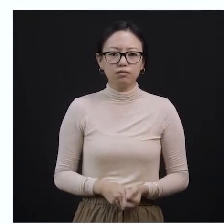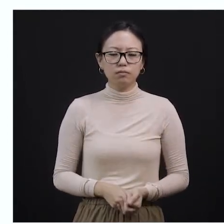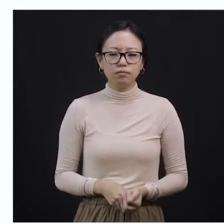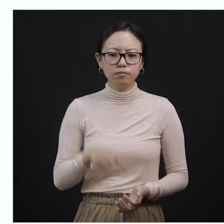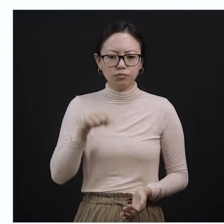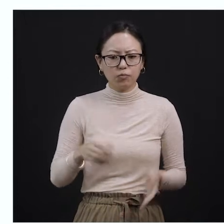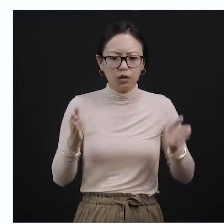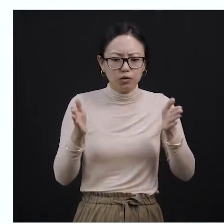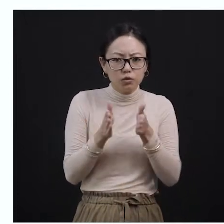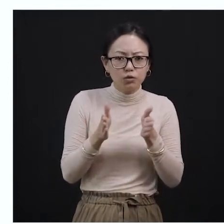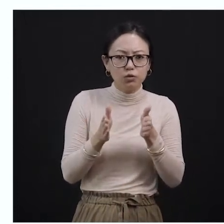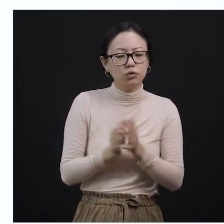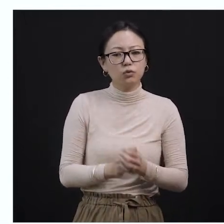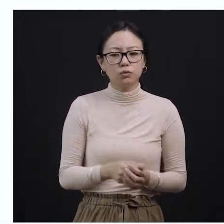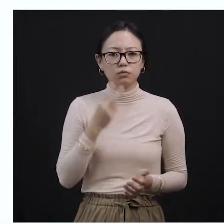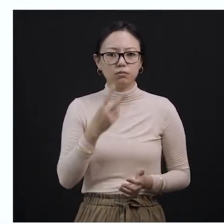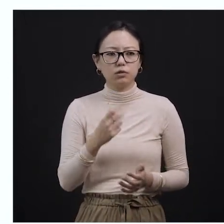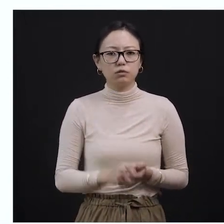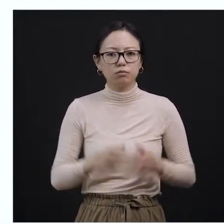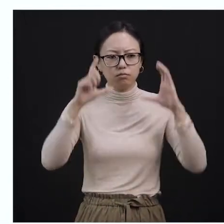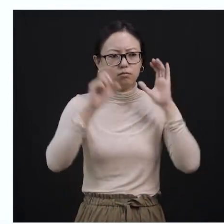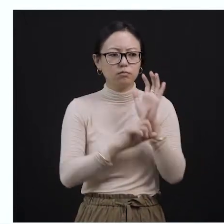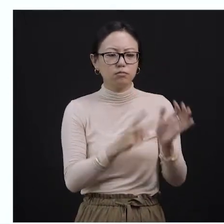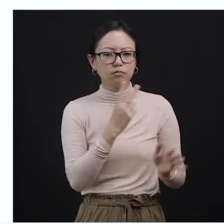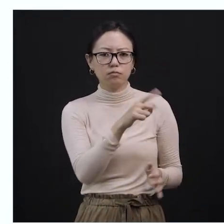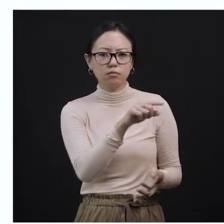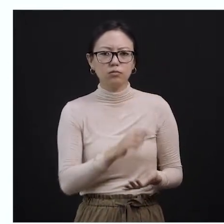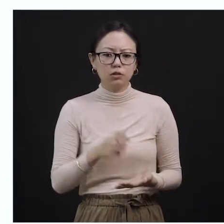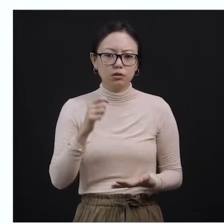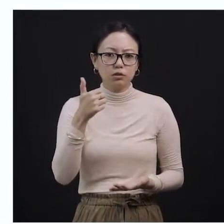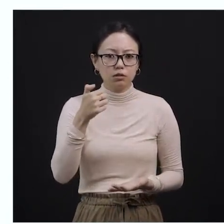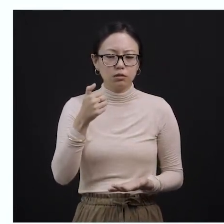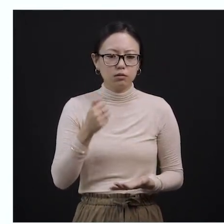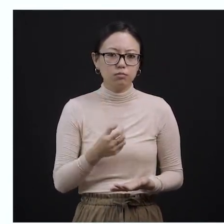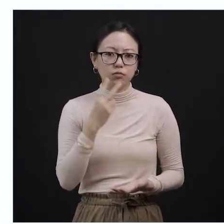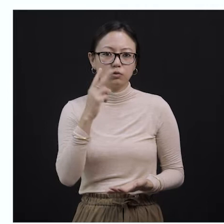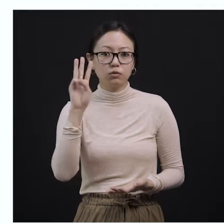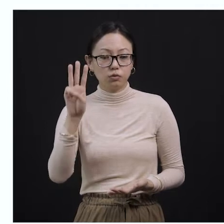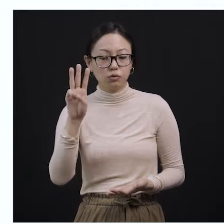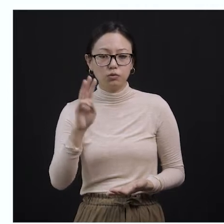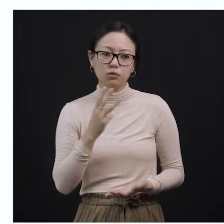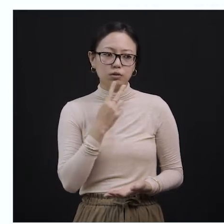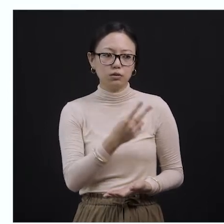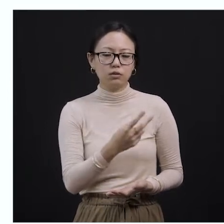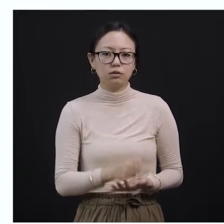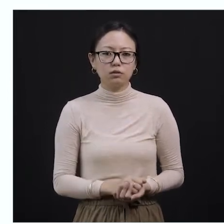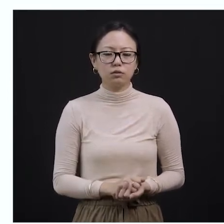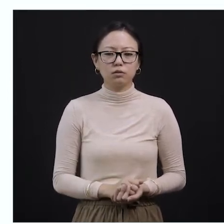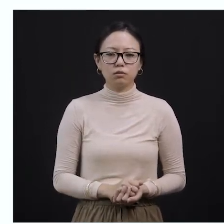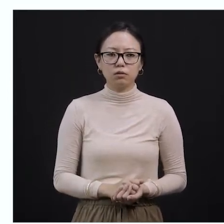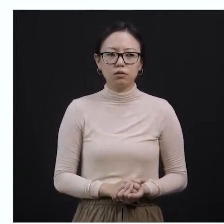the shortest in this picture. We see three pen, 1, 2, and